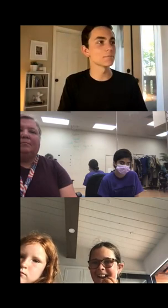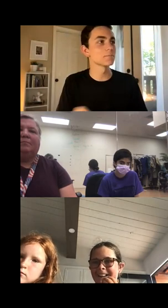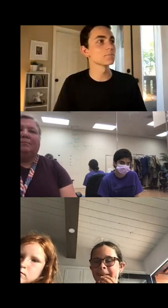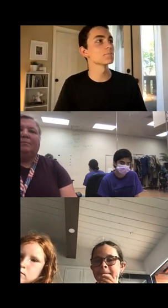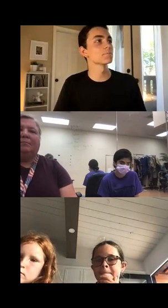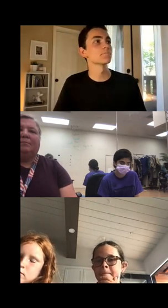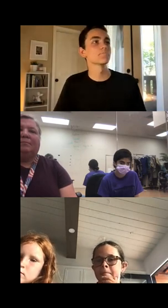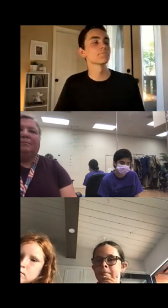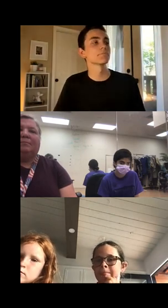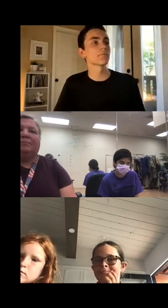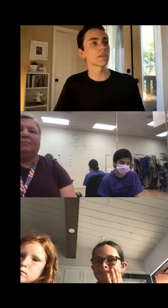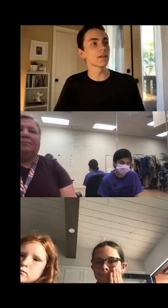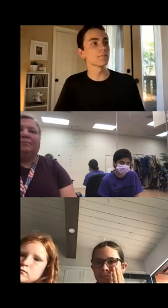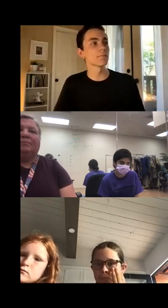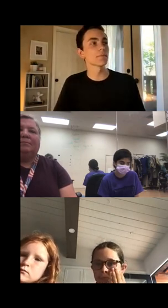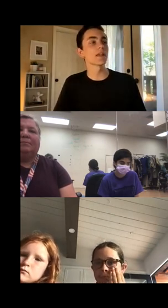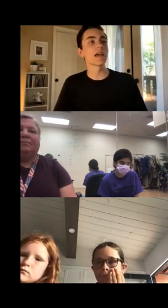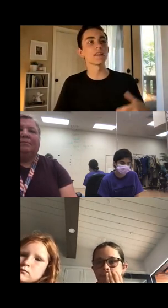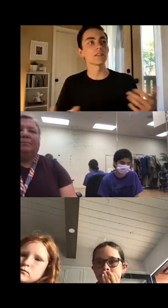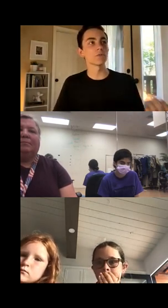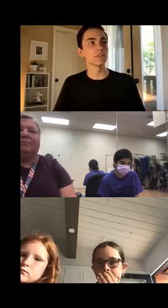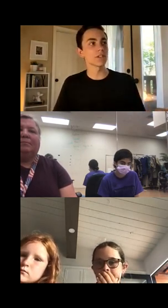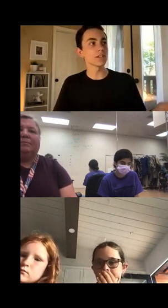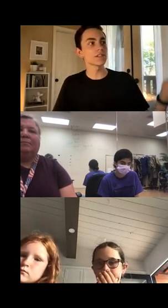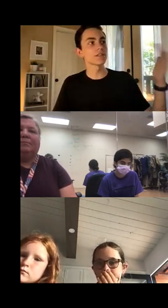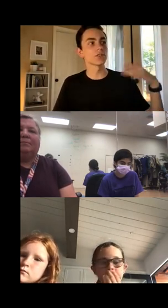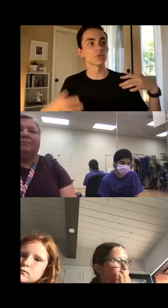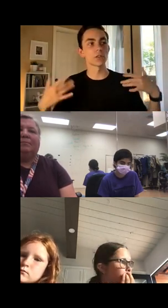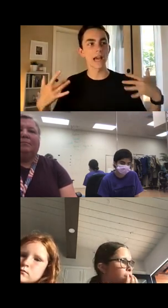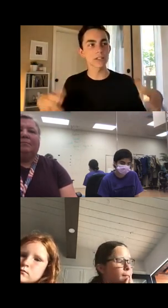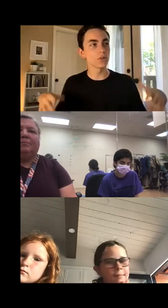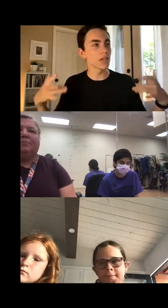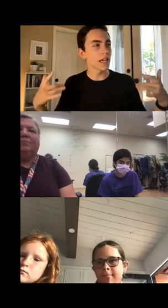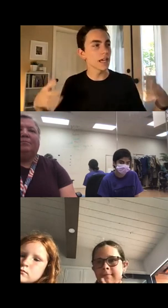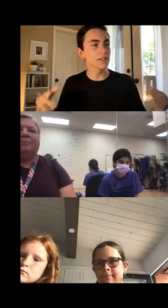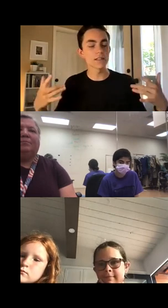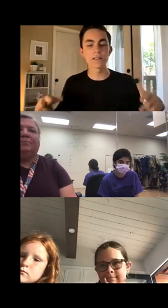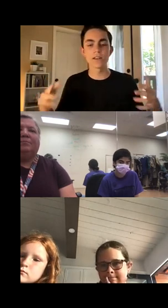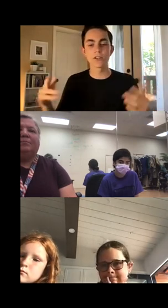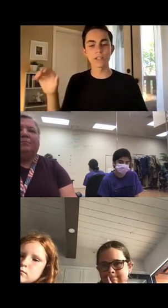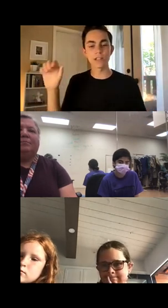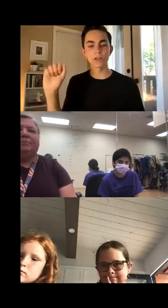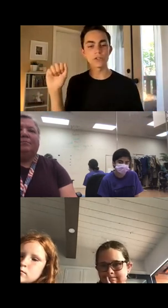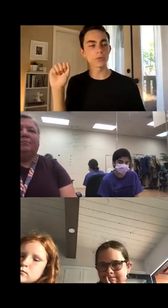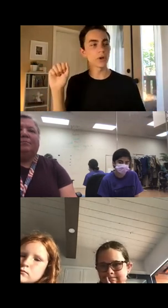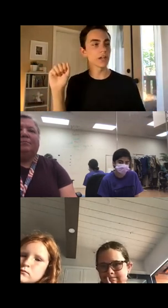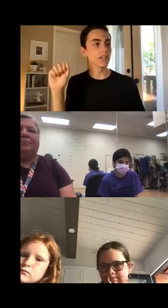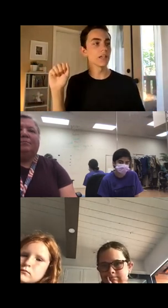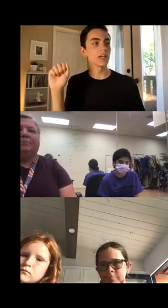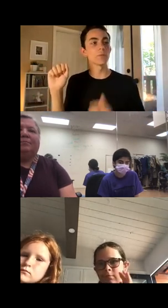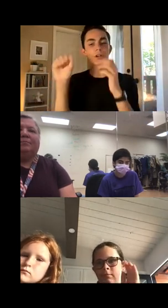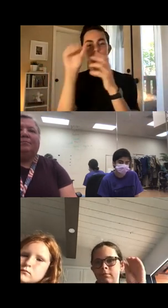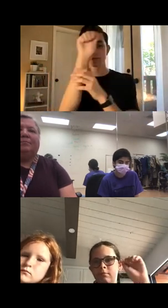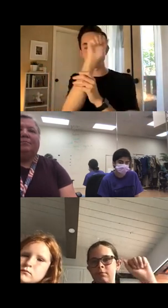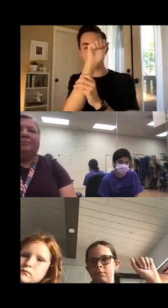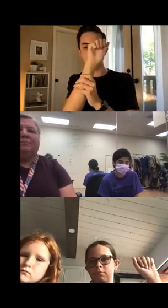right? Okay. And then as we discussed, just relax those hands, try to stay close to your body,